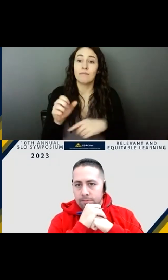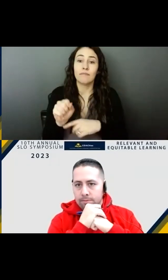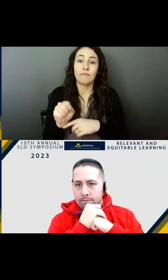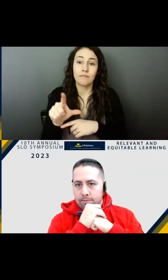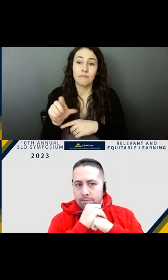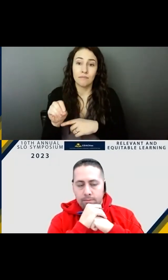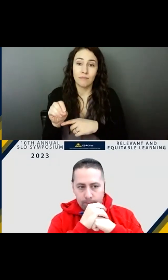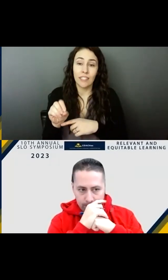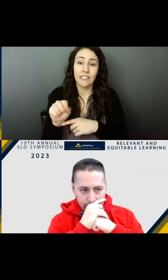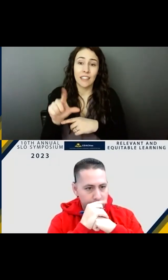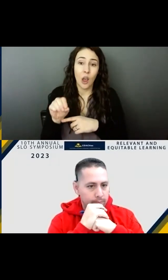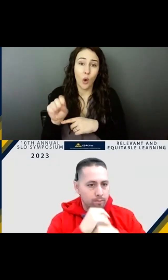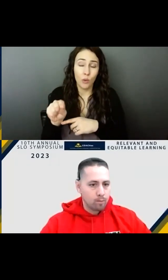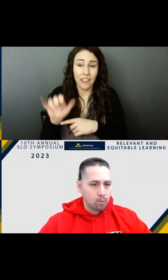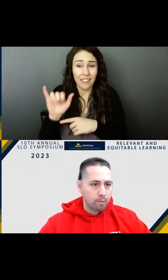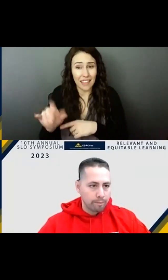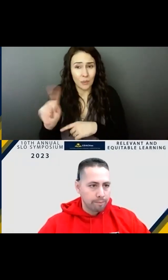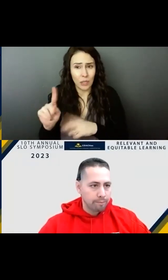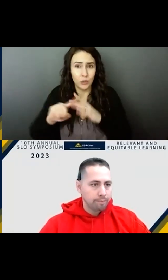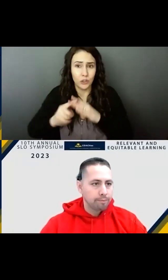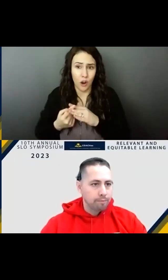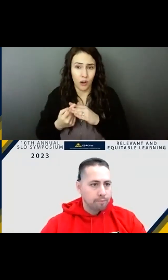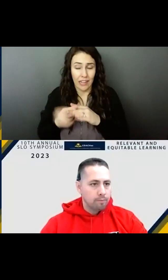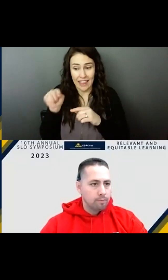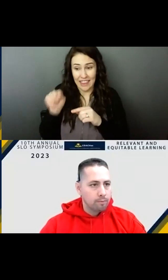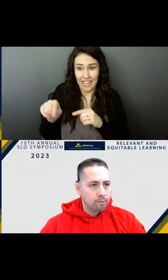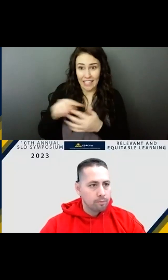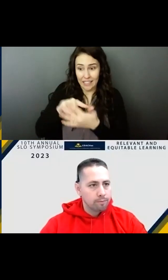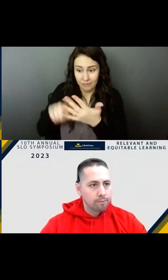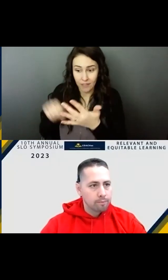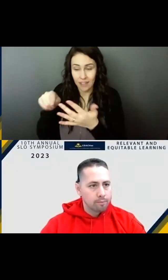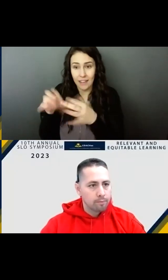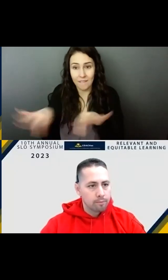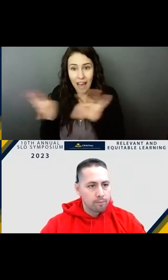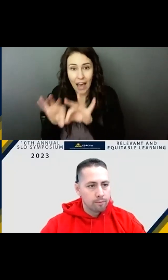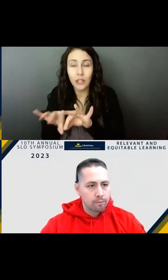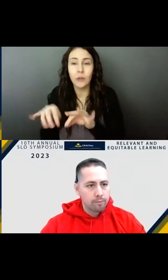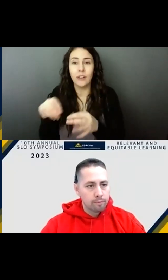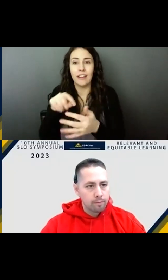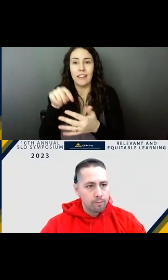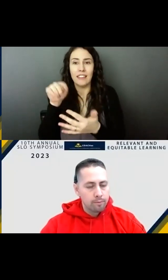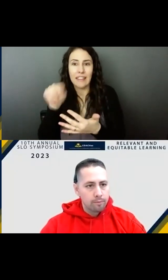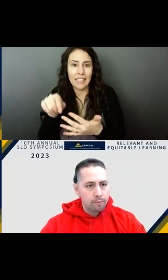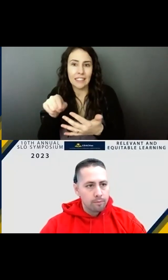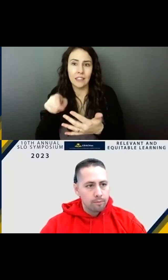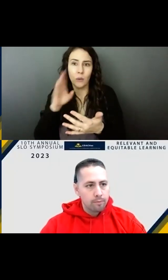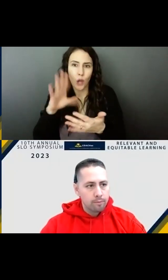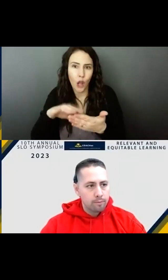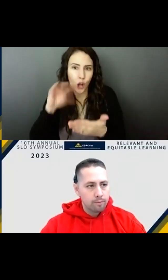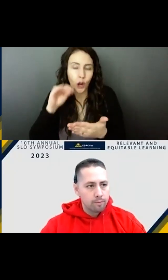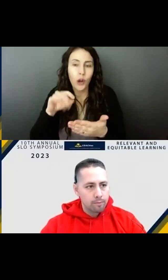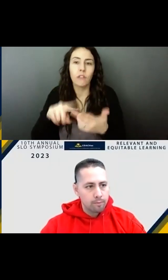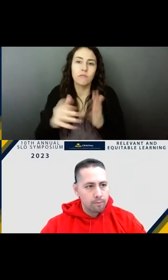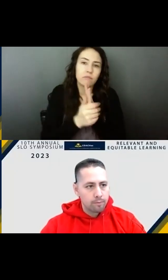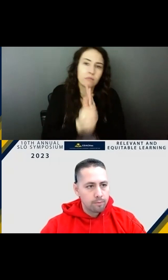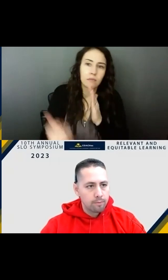say, this is the value. These are the things that you're going to take away. These are the things that the skills, the knowledge, the